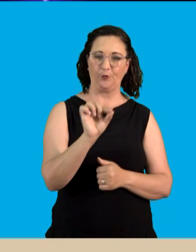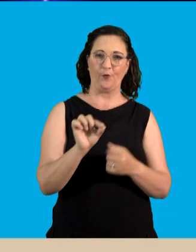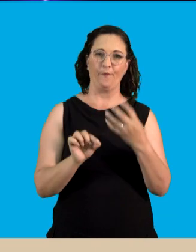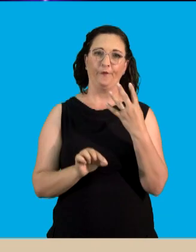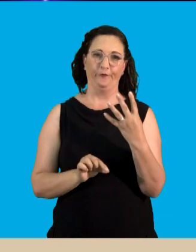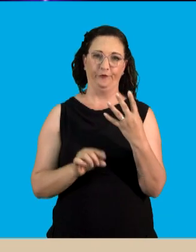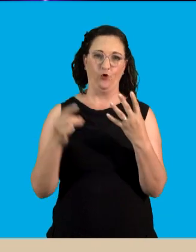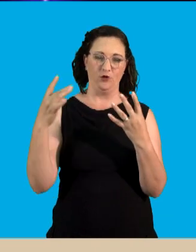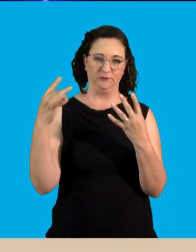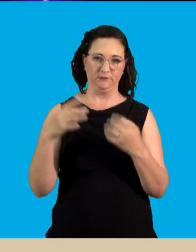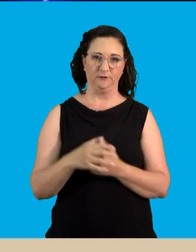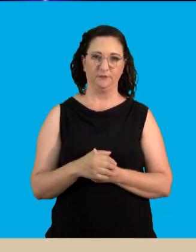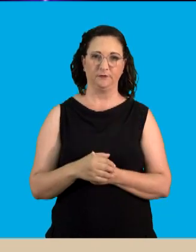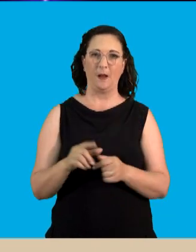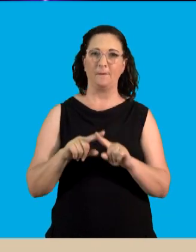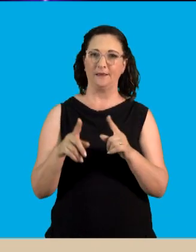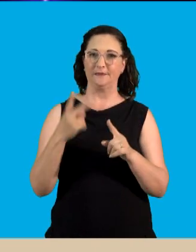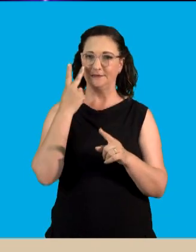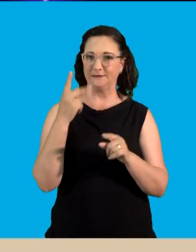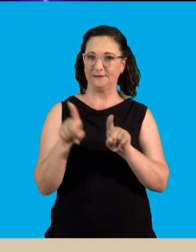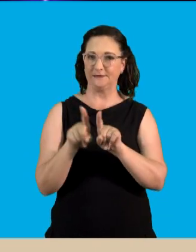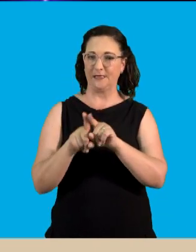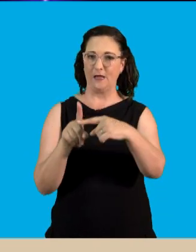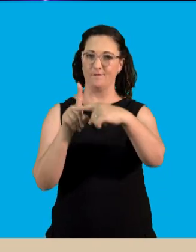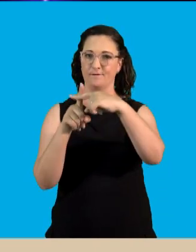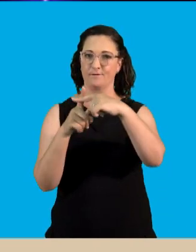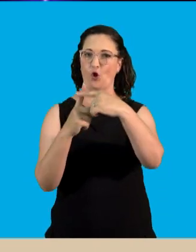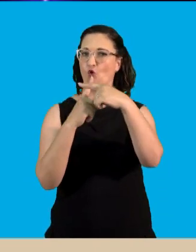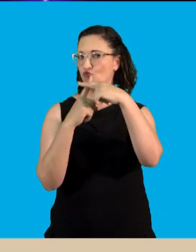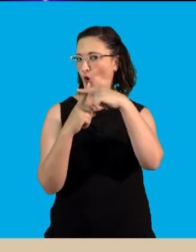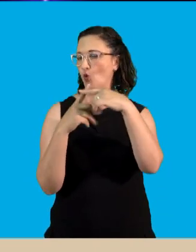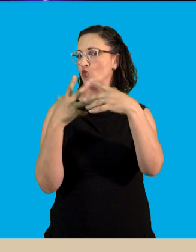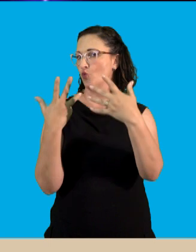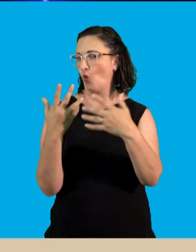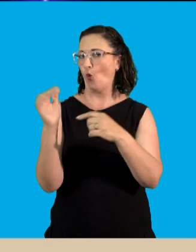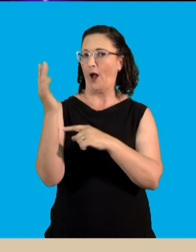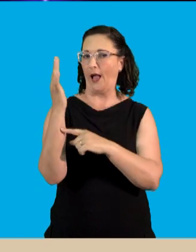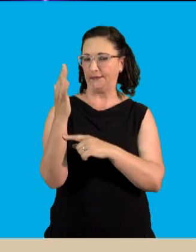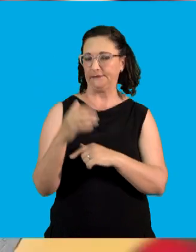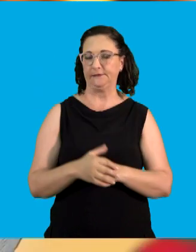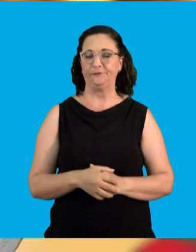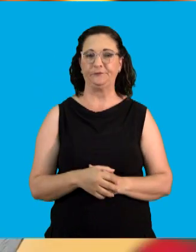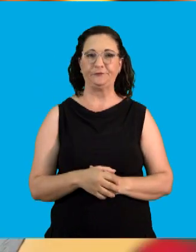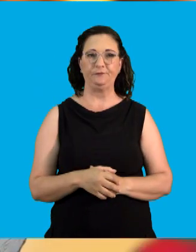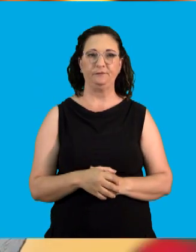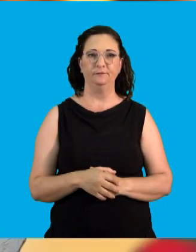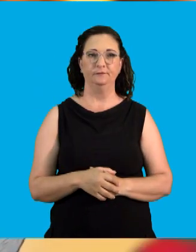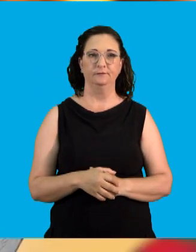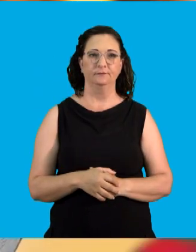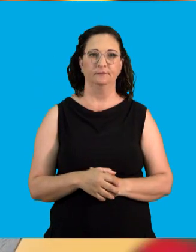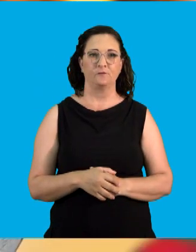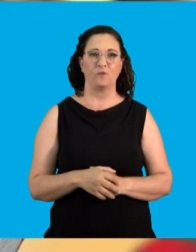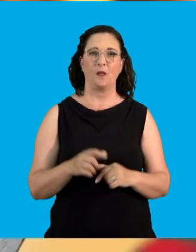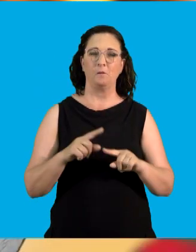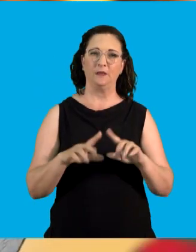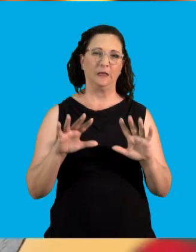in these 4 stars, there is the shape of a cross or a shape of a kite. Now, how do we find